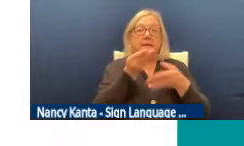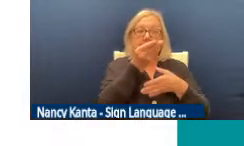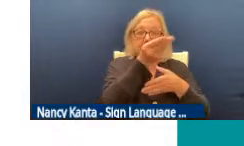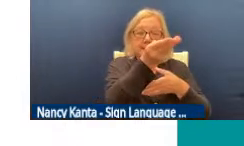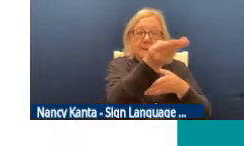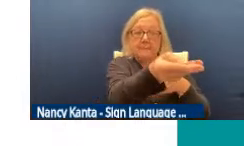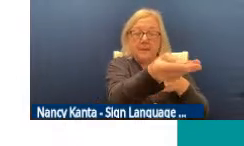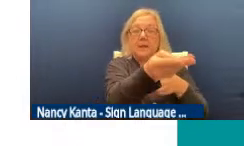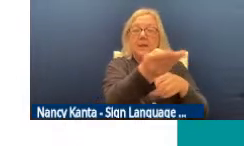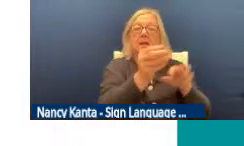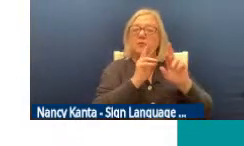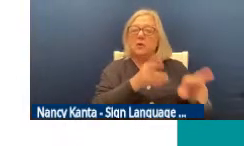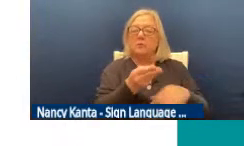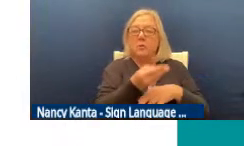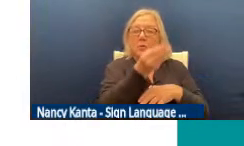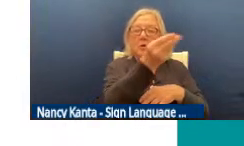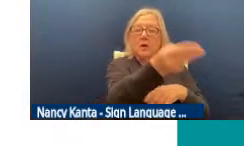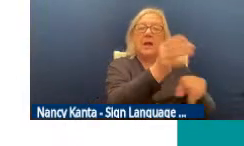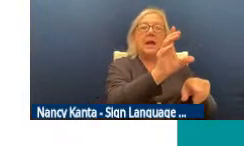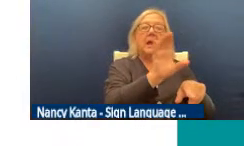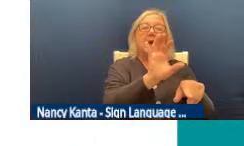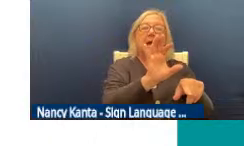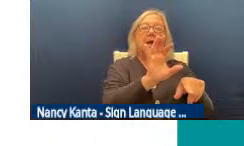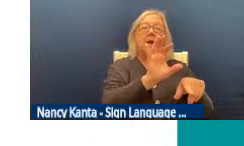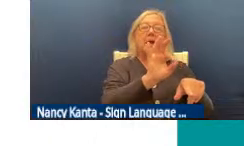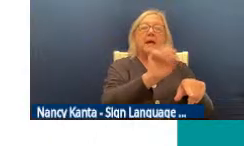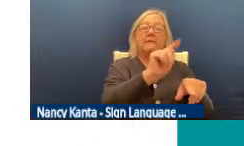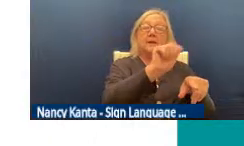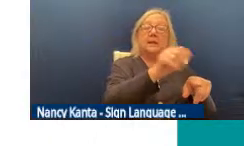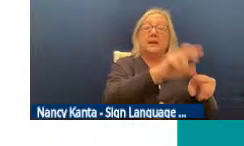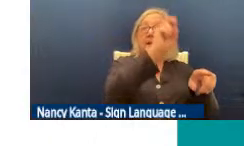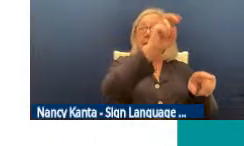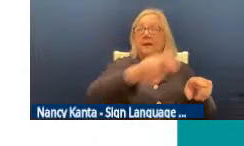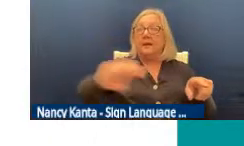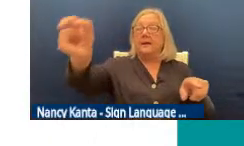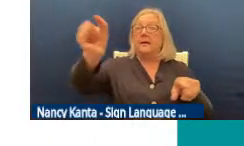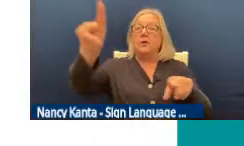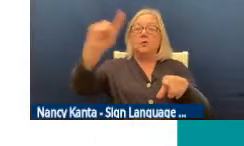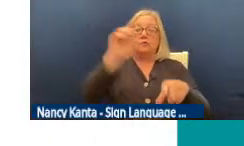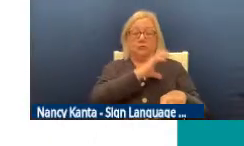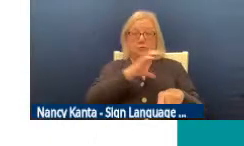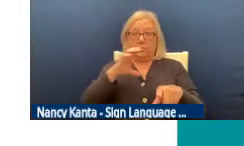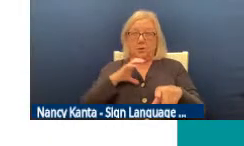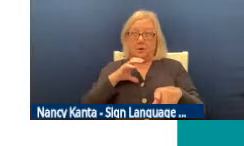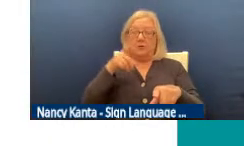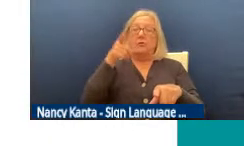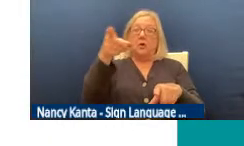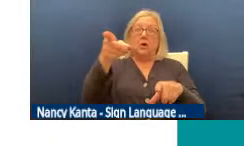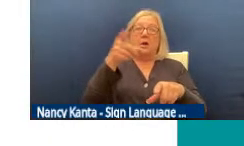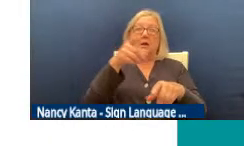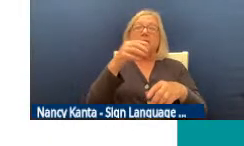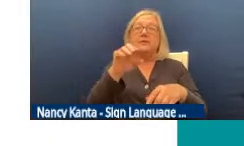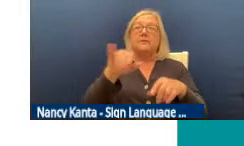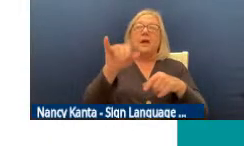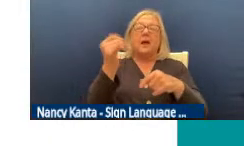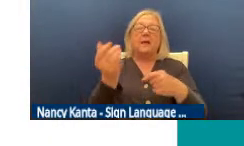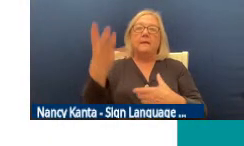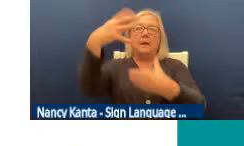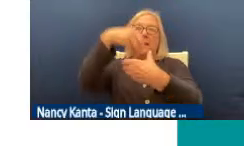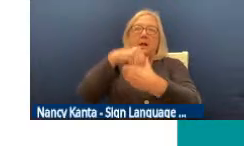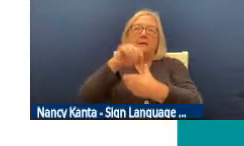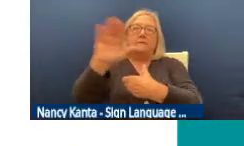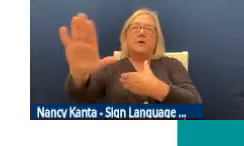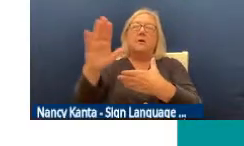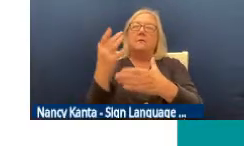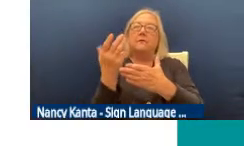FTA issues to Congress, which eventually informs the president's budget as they go through the federal budgeting cycle. Next